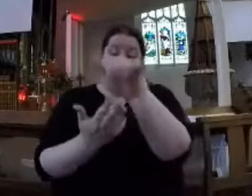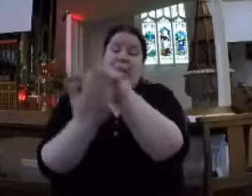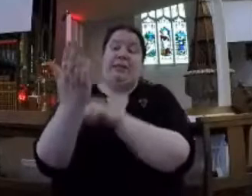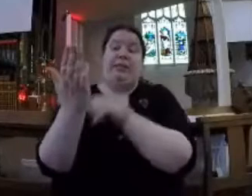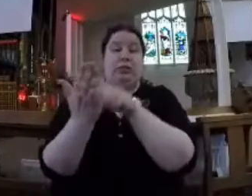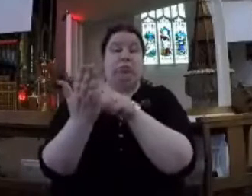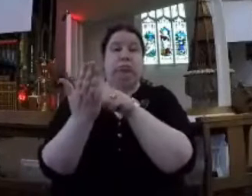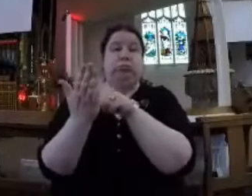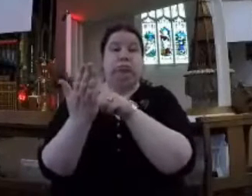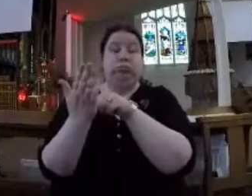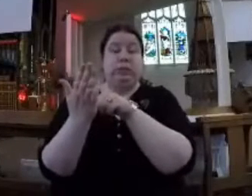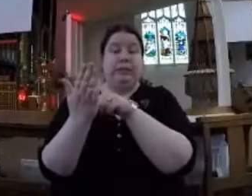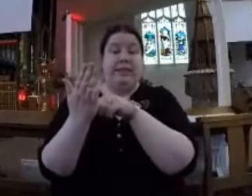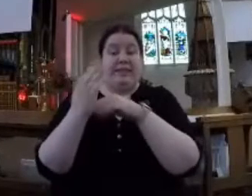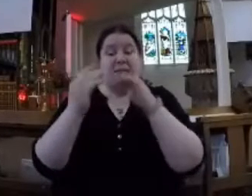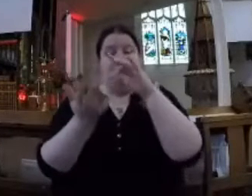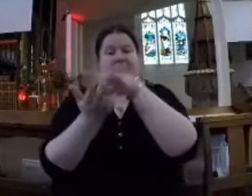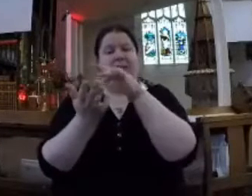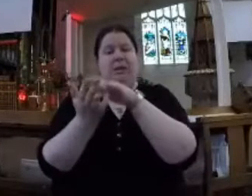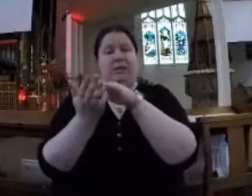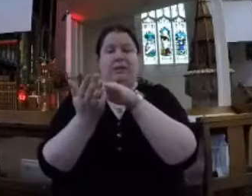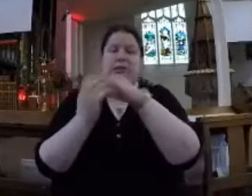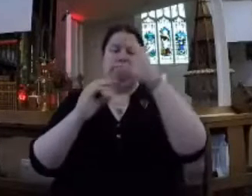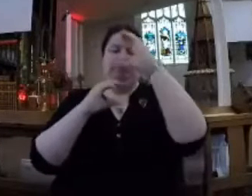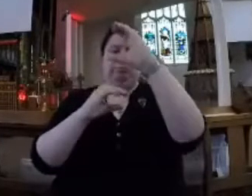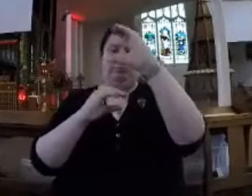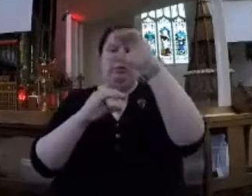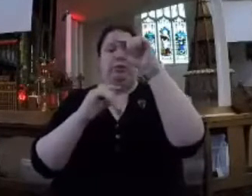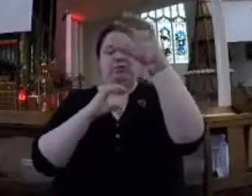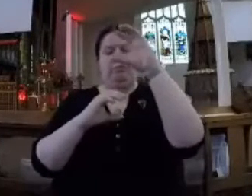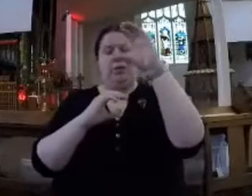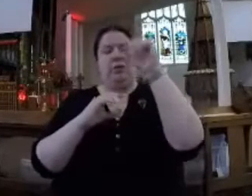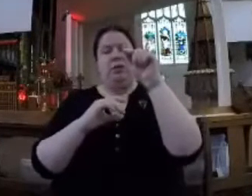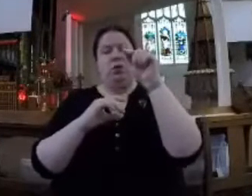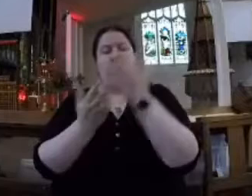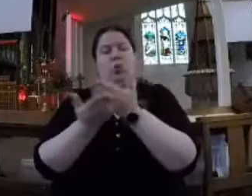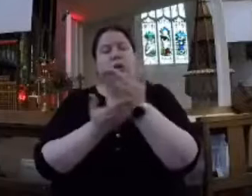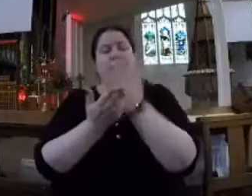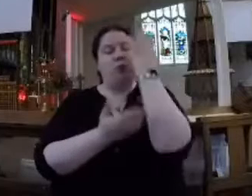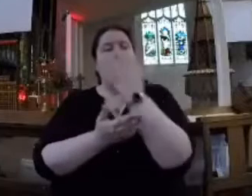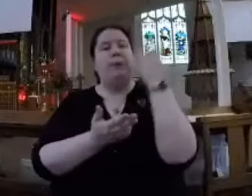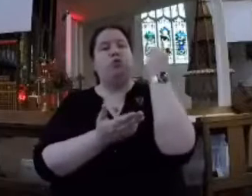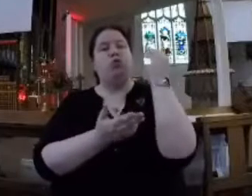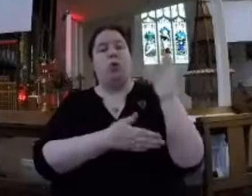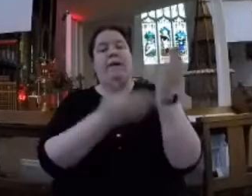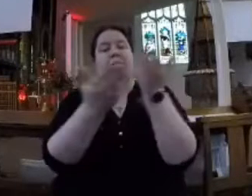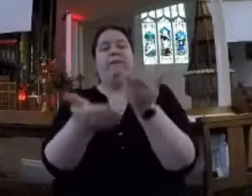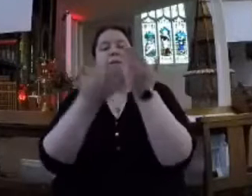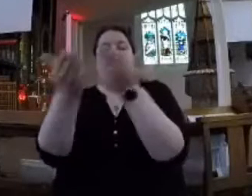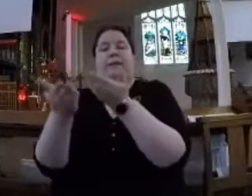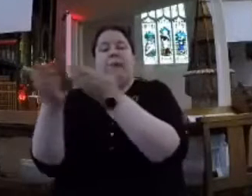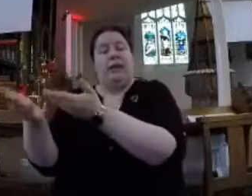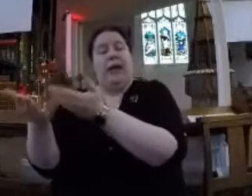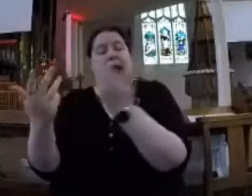actually comes sandwiched between 2 chapters that are talking about the spiritual gifts and how God's power